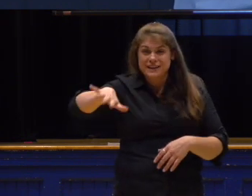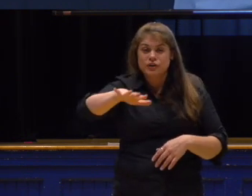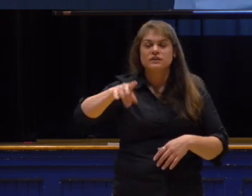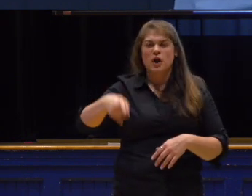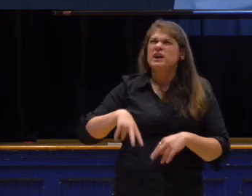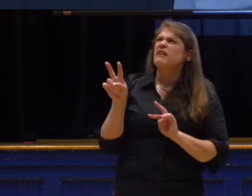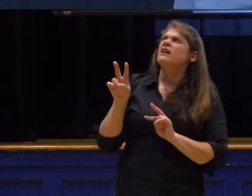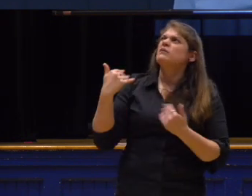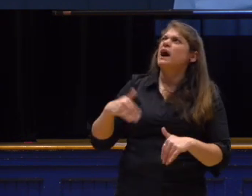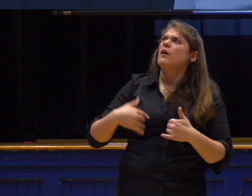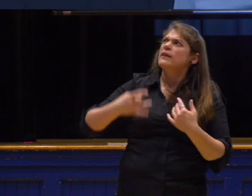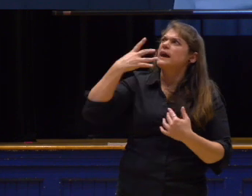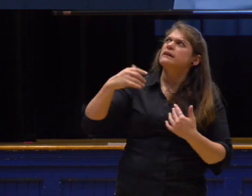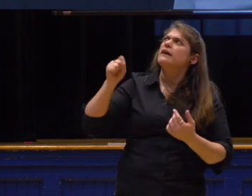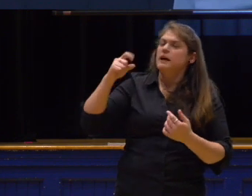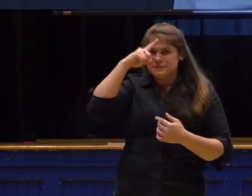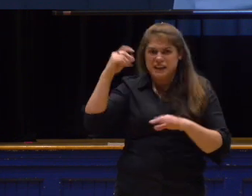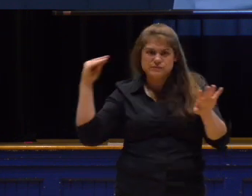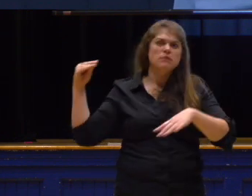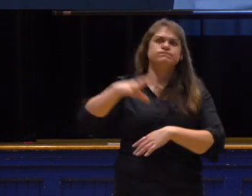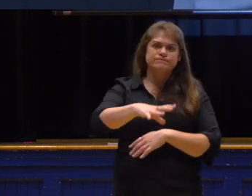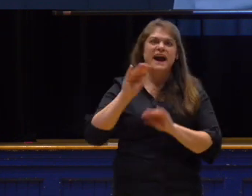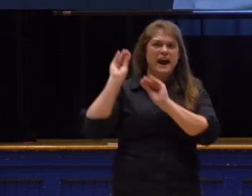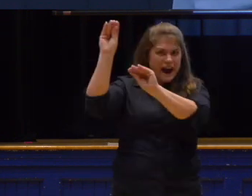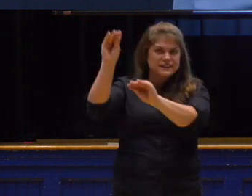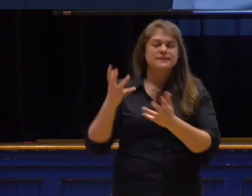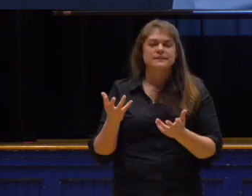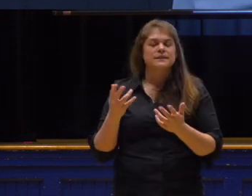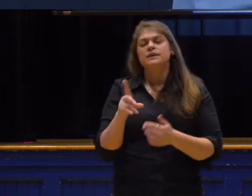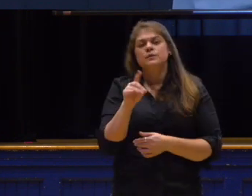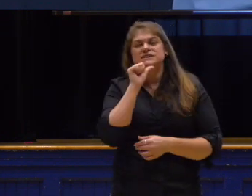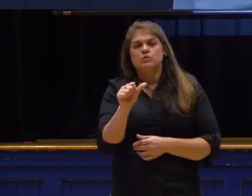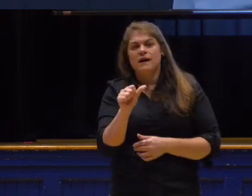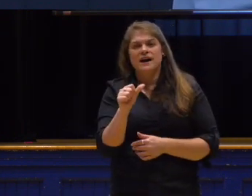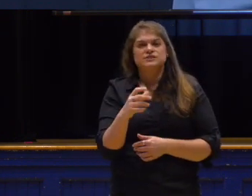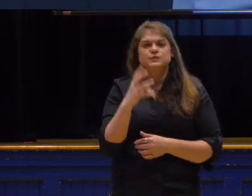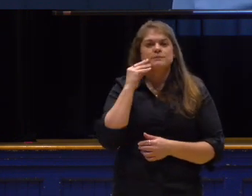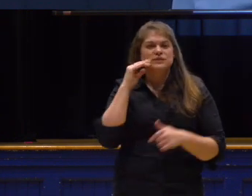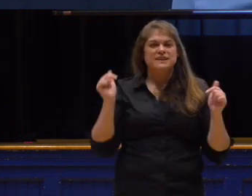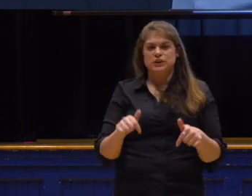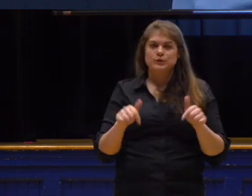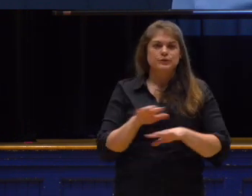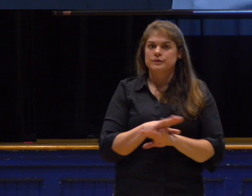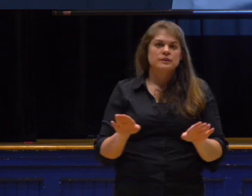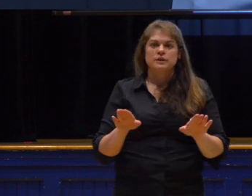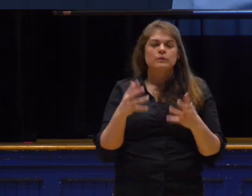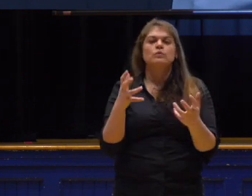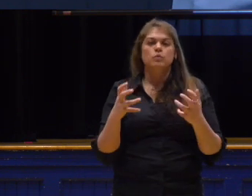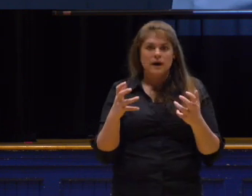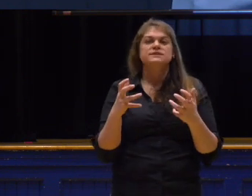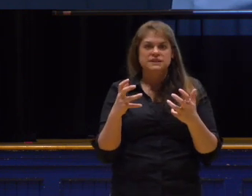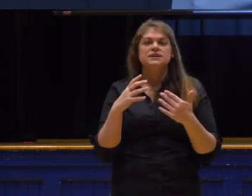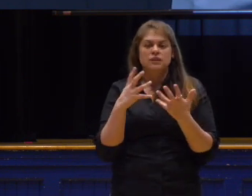sudden say, hey, it is light because we've added those. And we did not want to get to that point on this. We wanted to make sure that